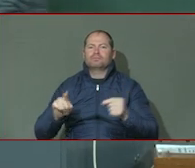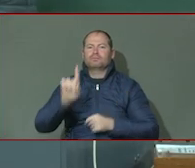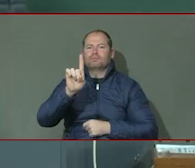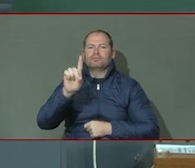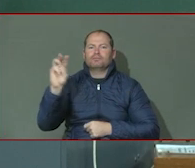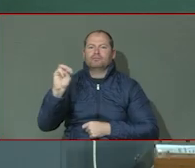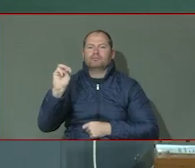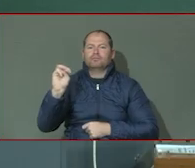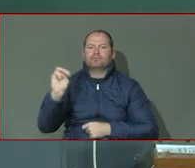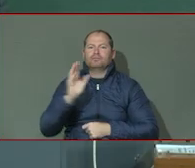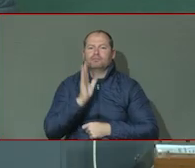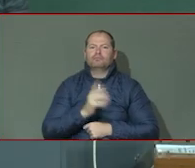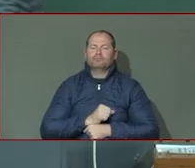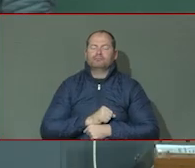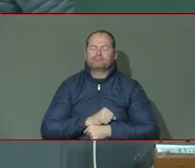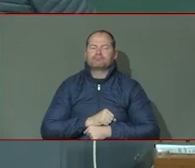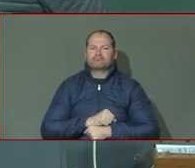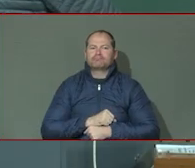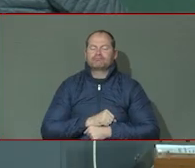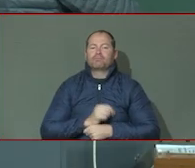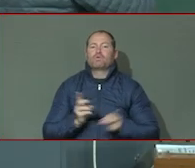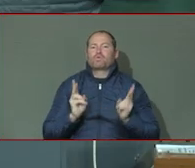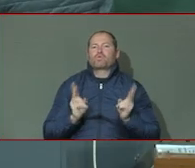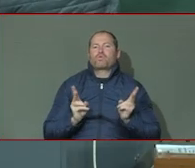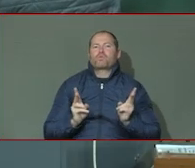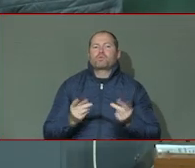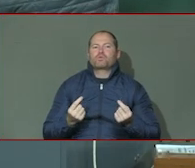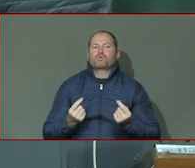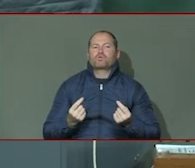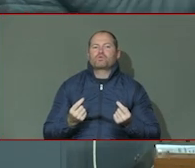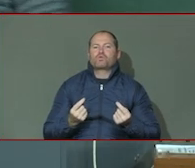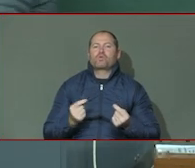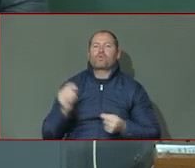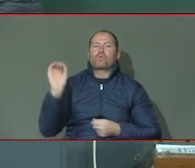right. So normally what they do, they leave that one out.